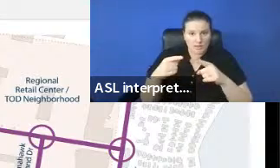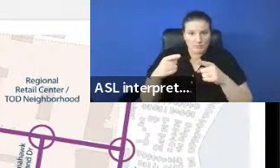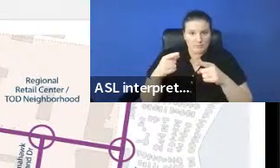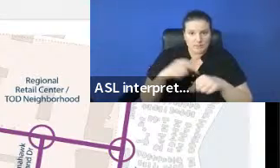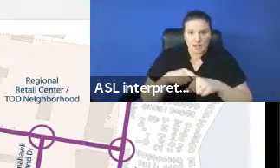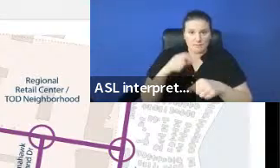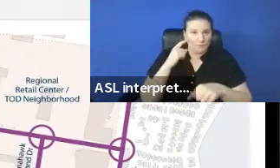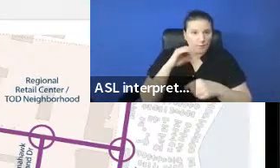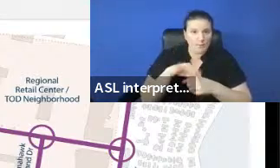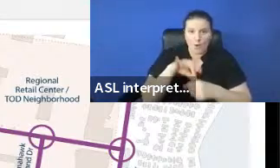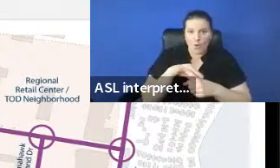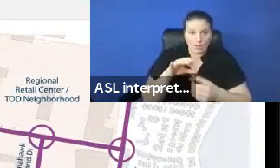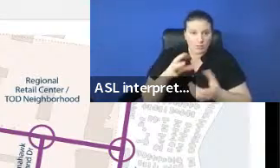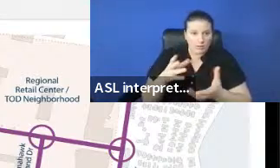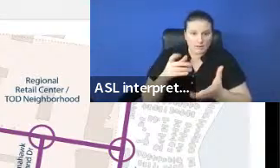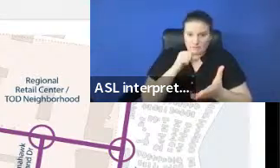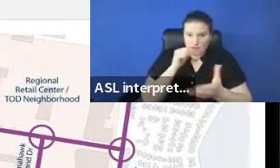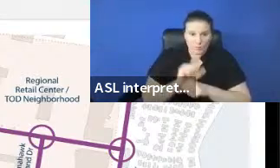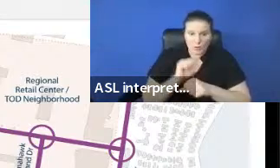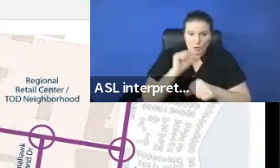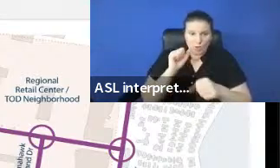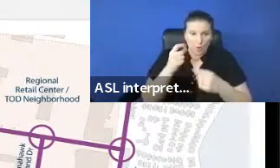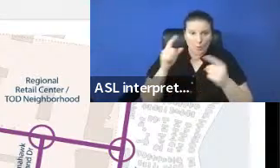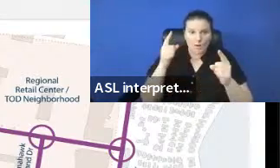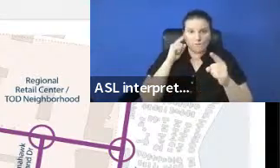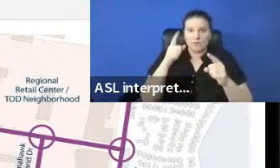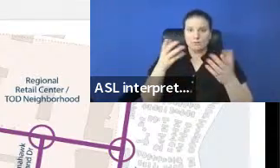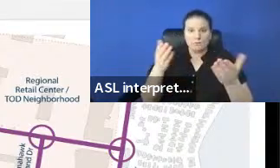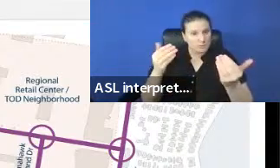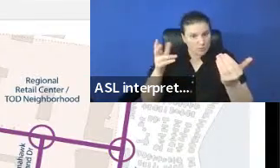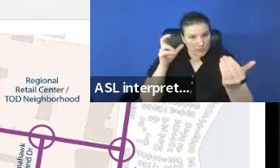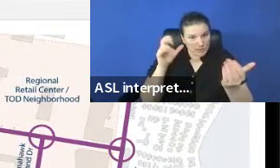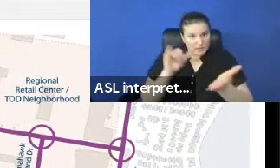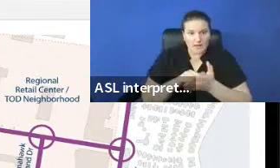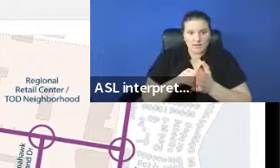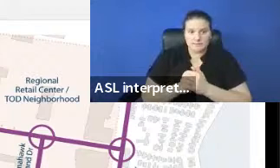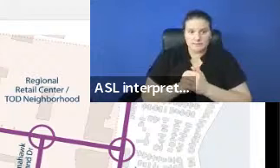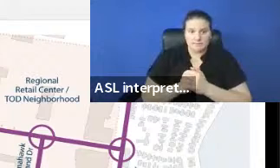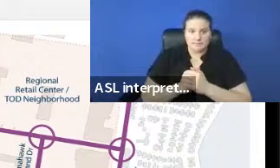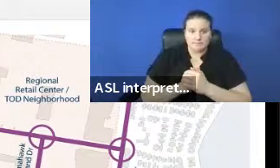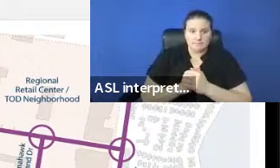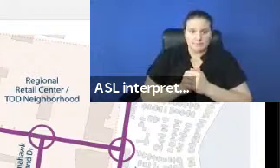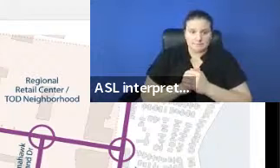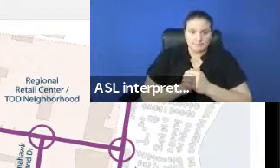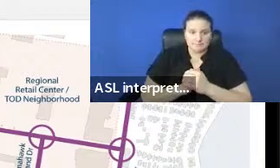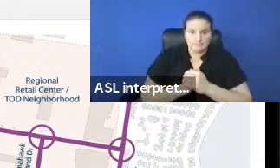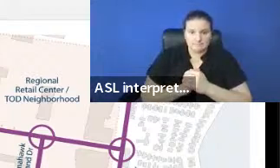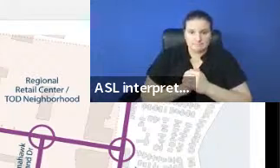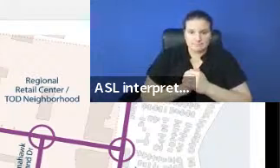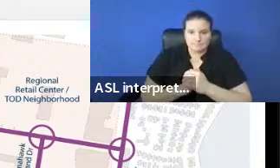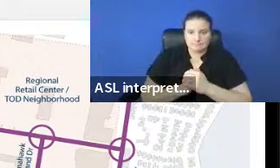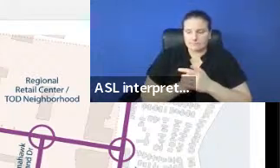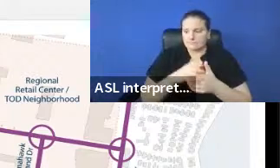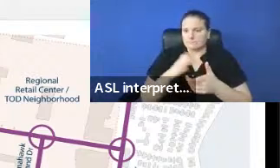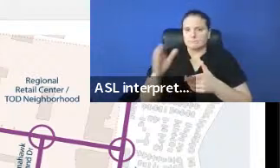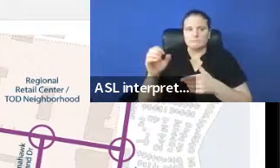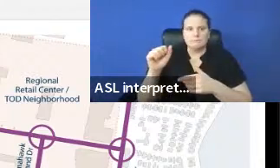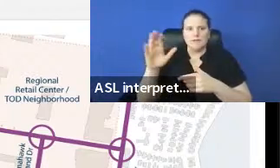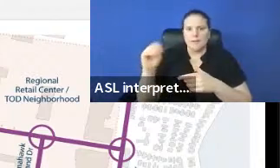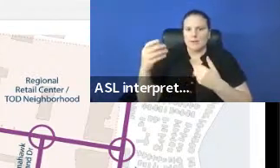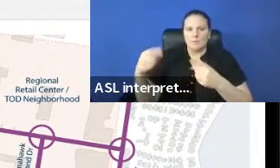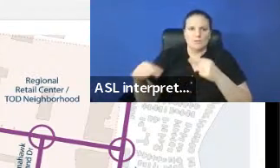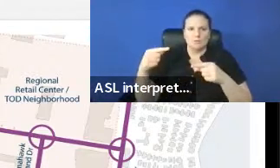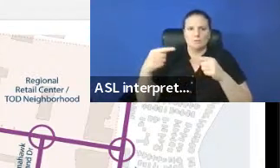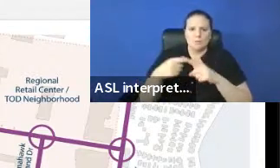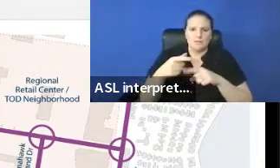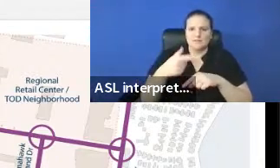If they're not working for you, we need to hear it. And I'm confident you'll share it. Hey, Sam, I don't want to dispute what he's saying, but I